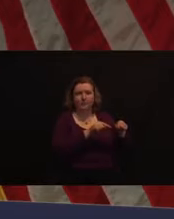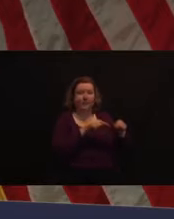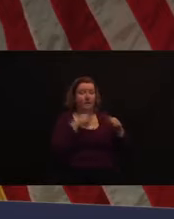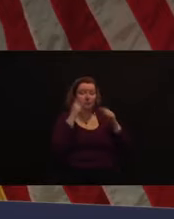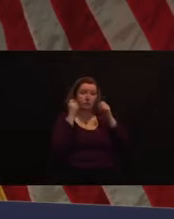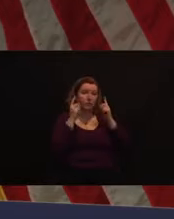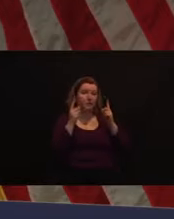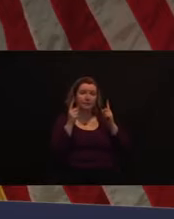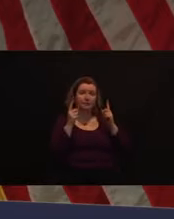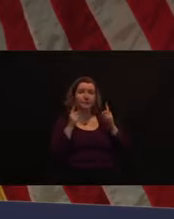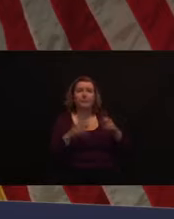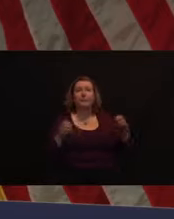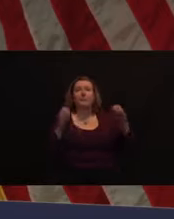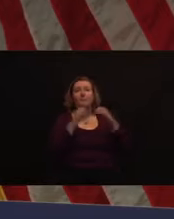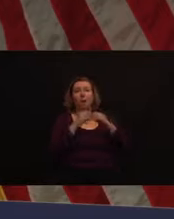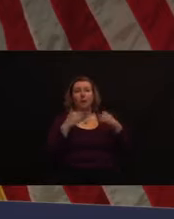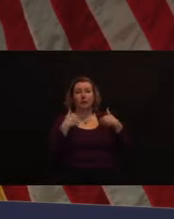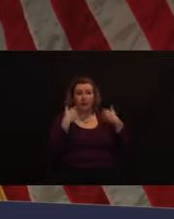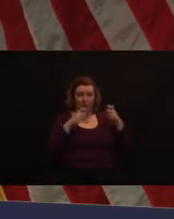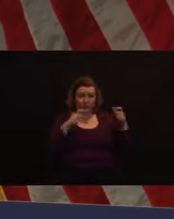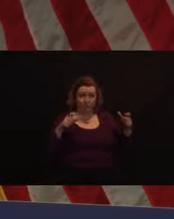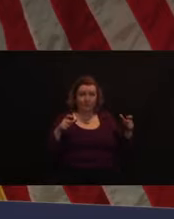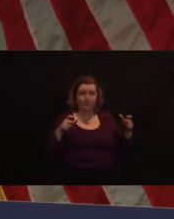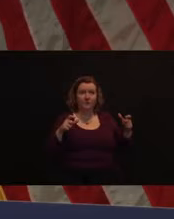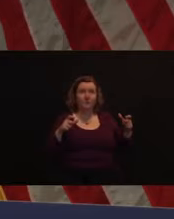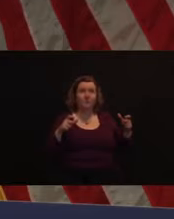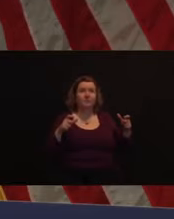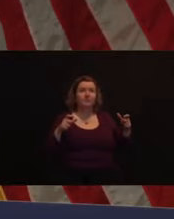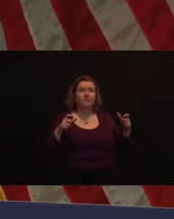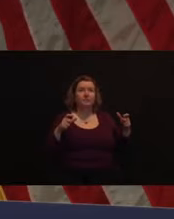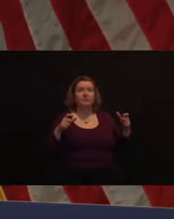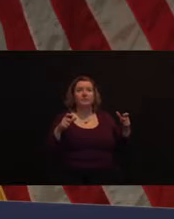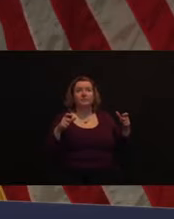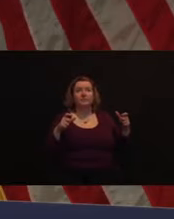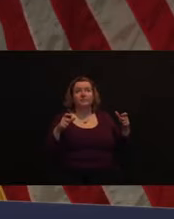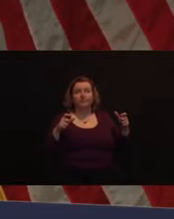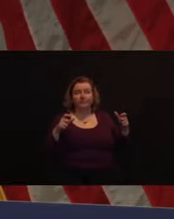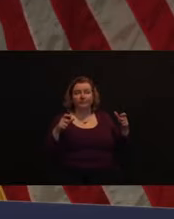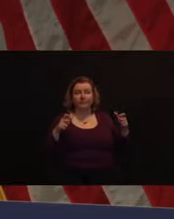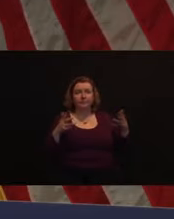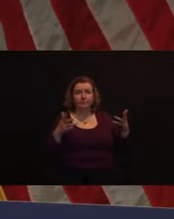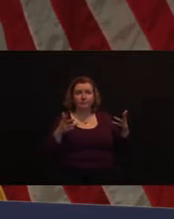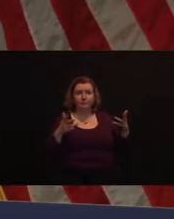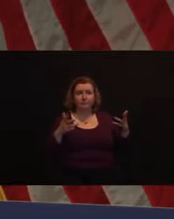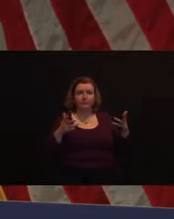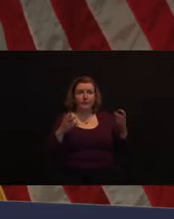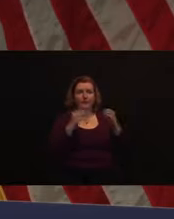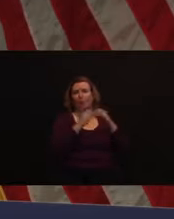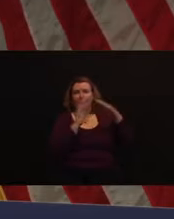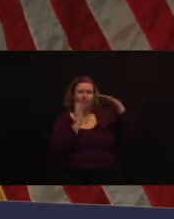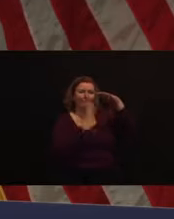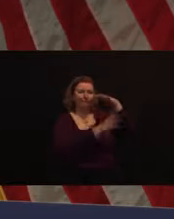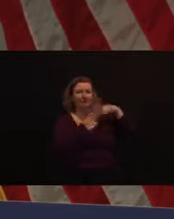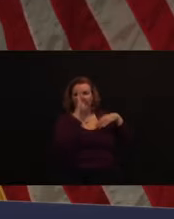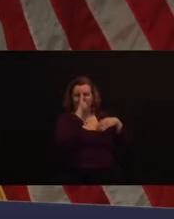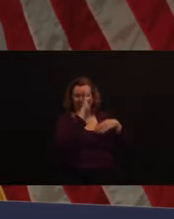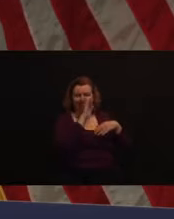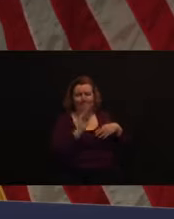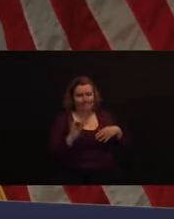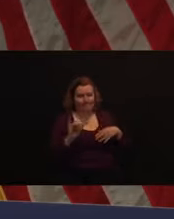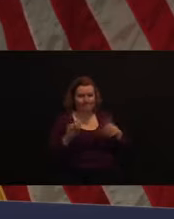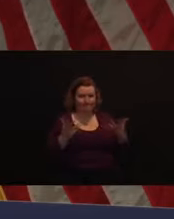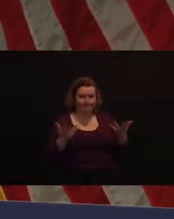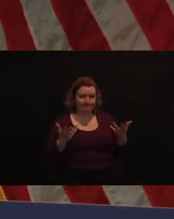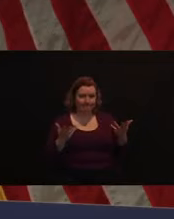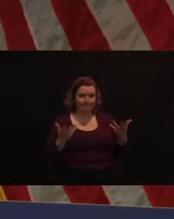more of those individuals forming the bulk of the folks who are being hospitalized. That's not to say that we don't have older people